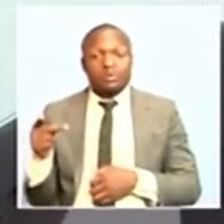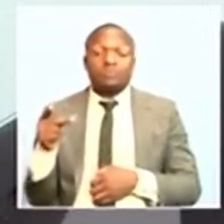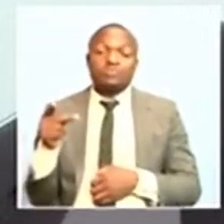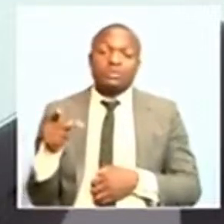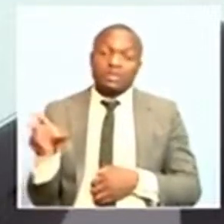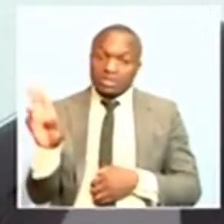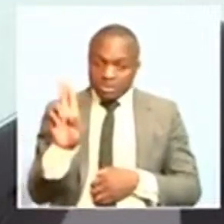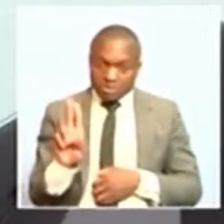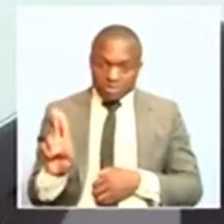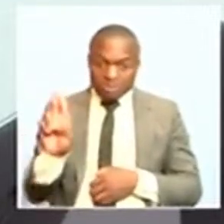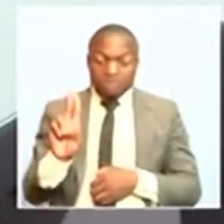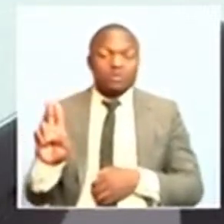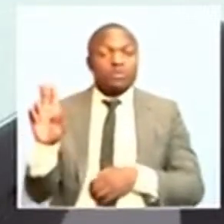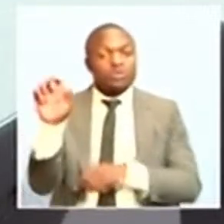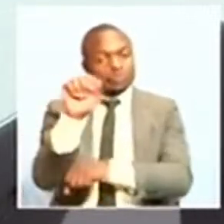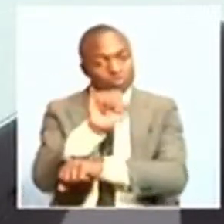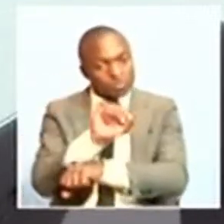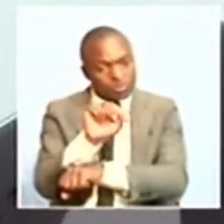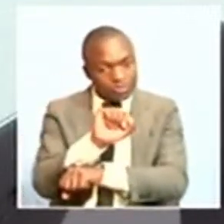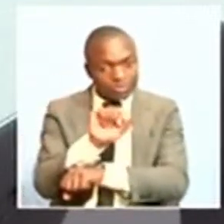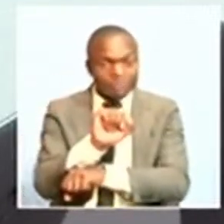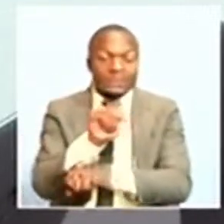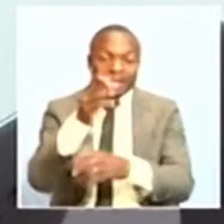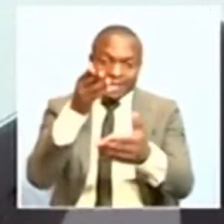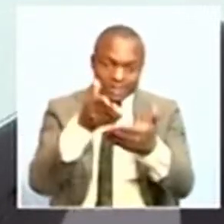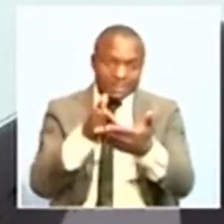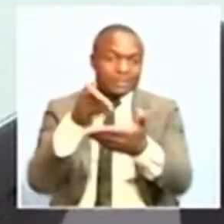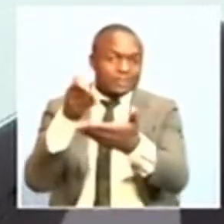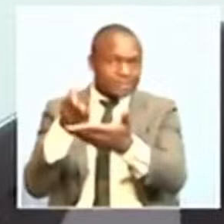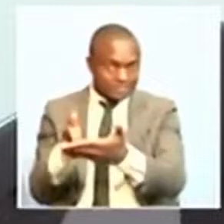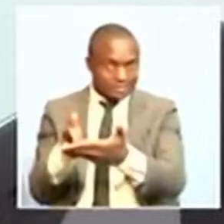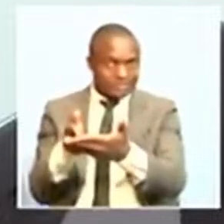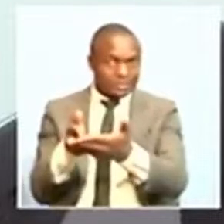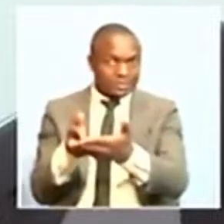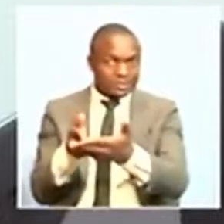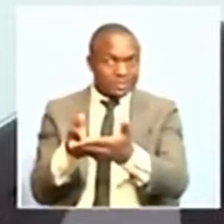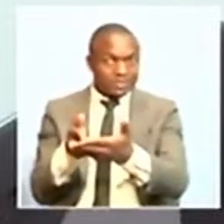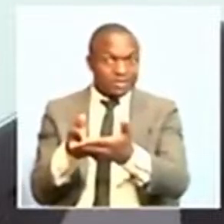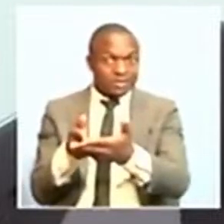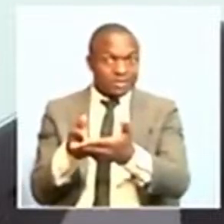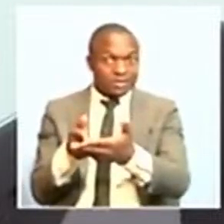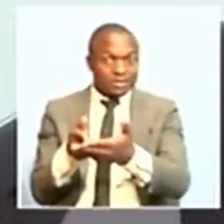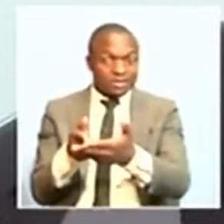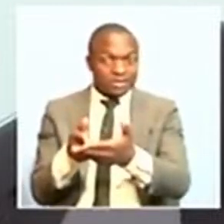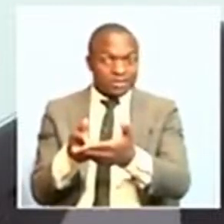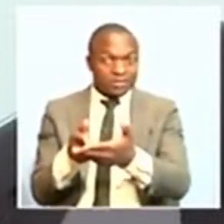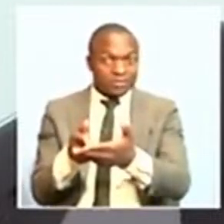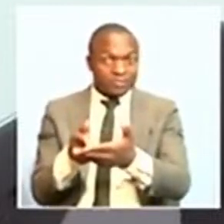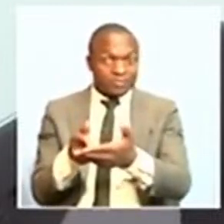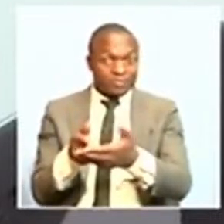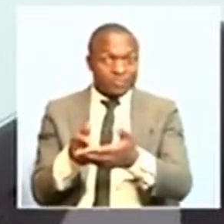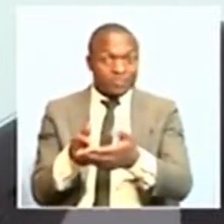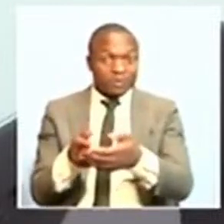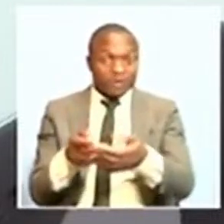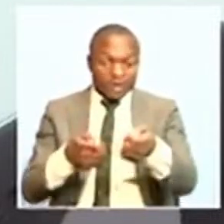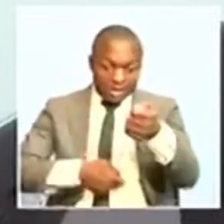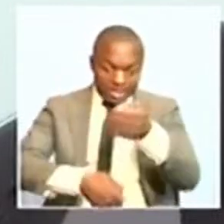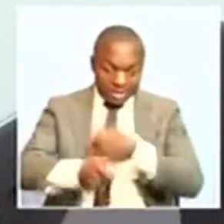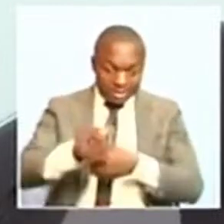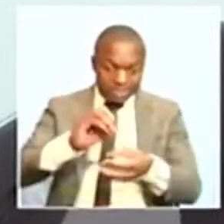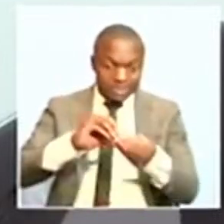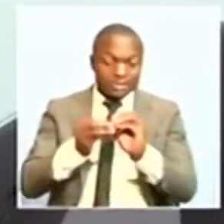used motor vehicles, and this will be based on average inflation rate for the preceding year.